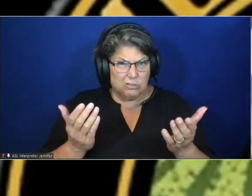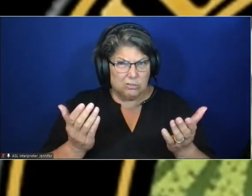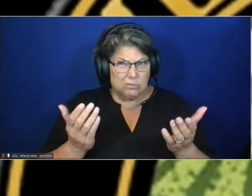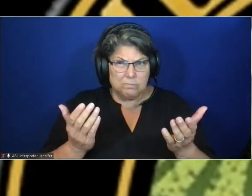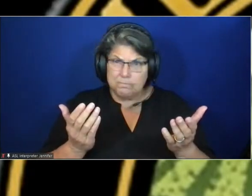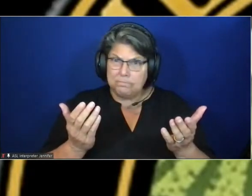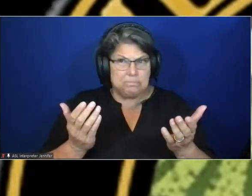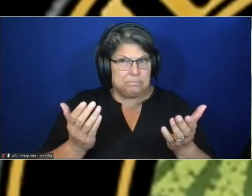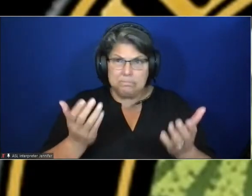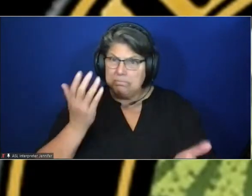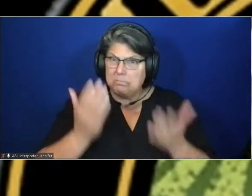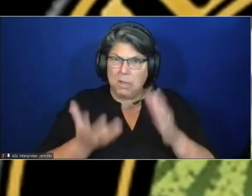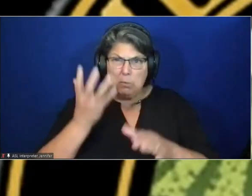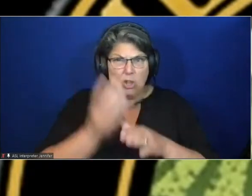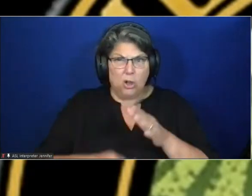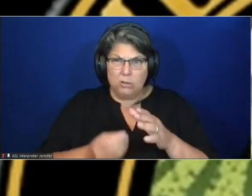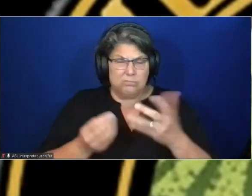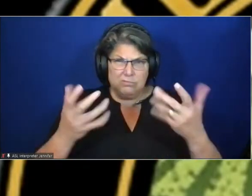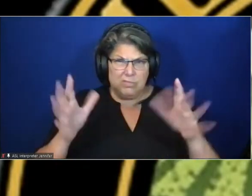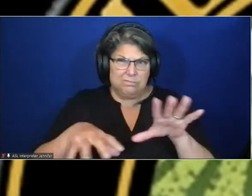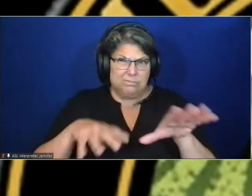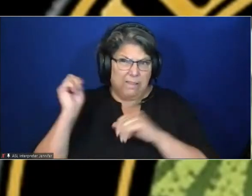We might have lost her. All right.